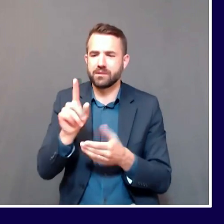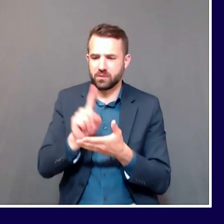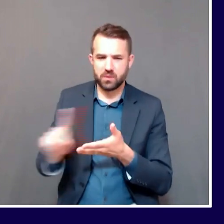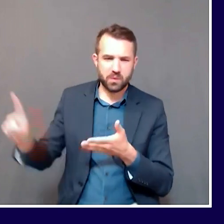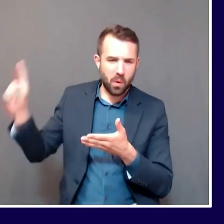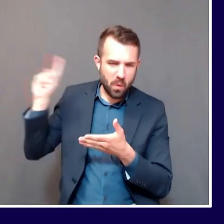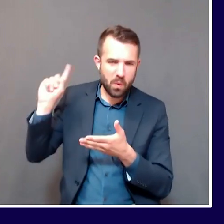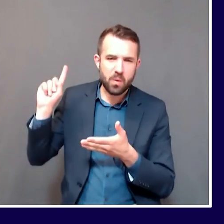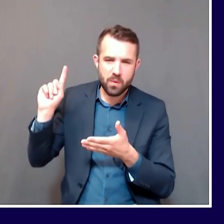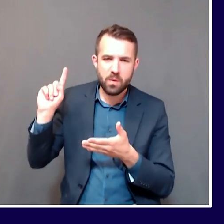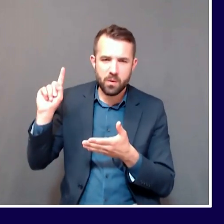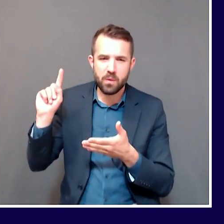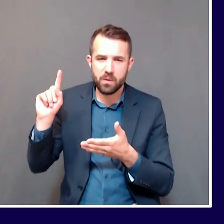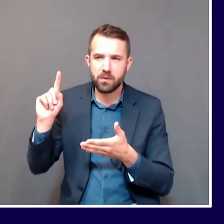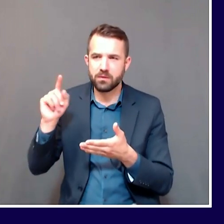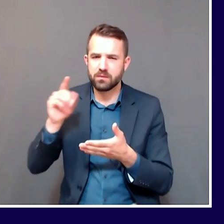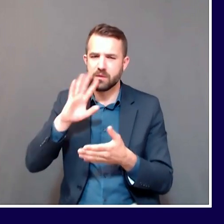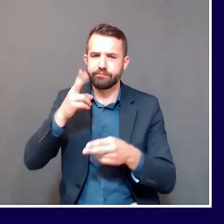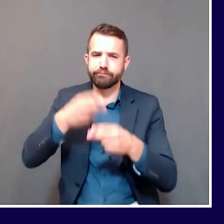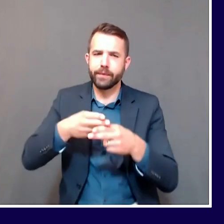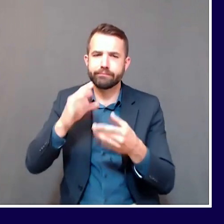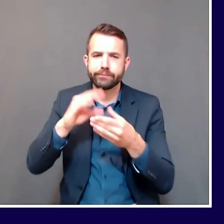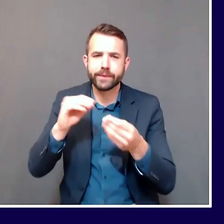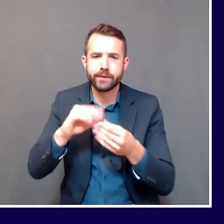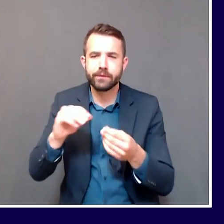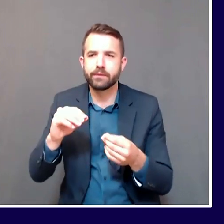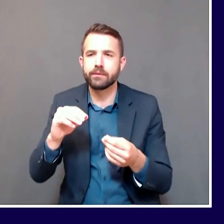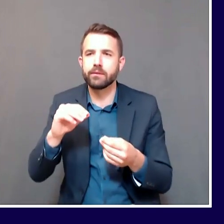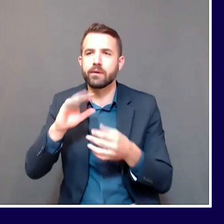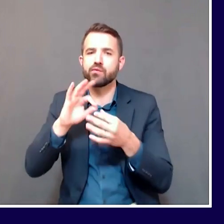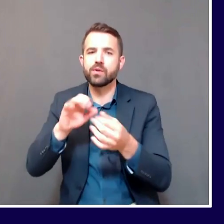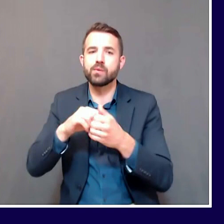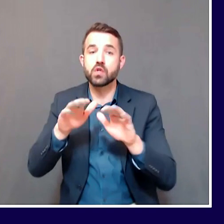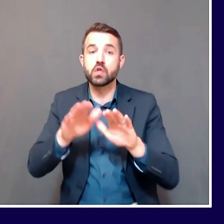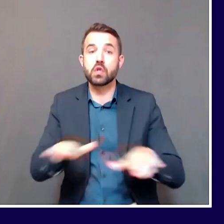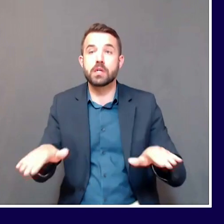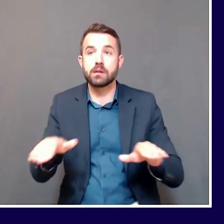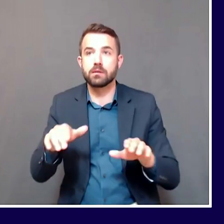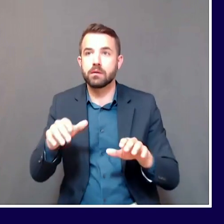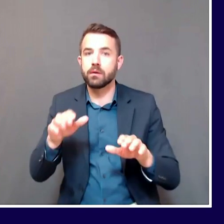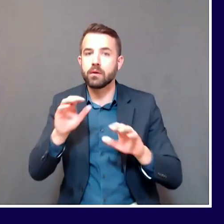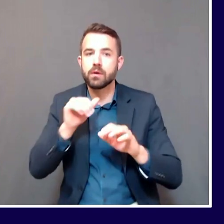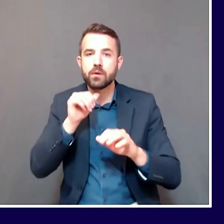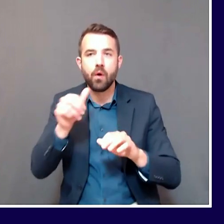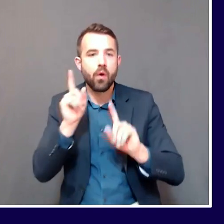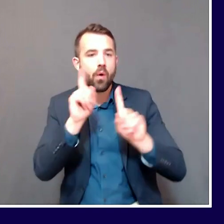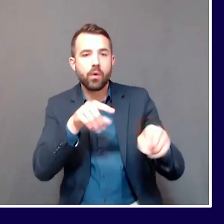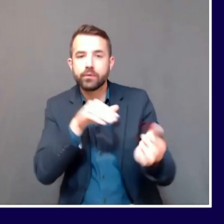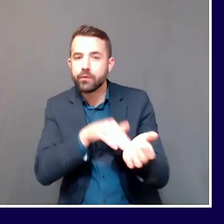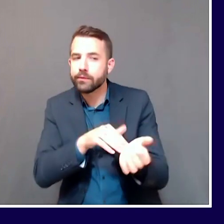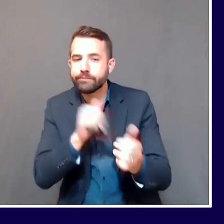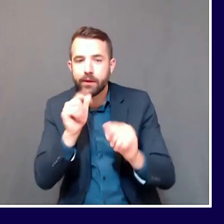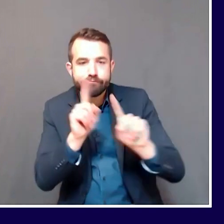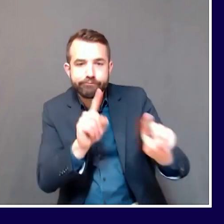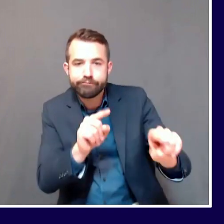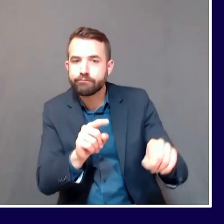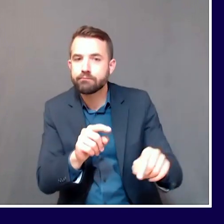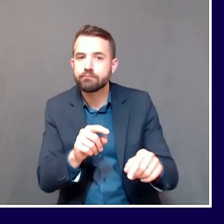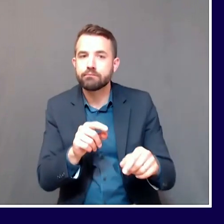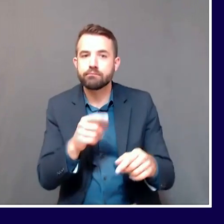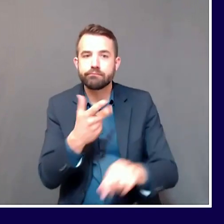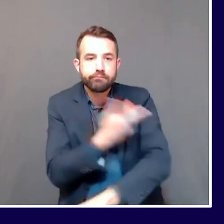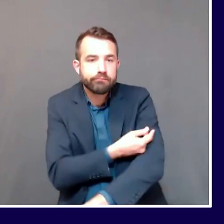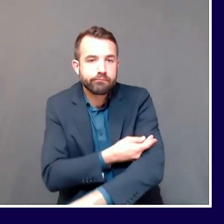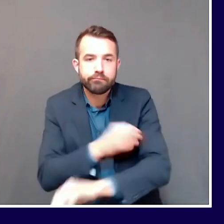with child immunization rates falling because of lack of access, there would be some kind of action from the state level to try